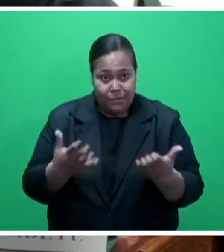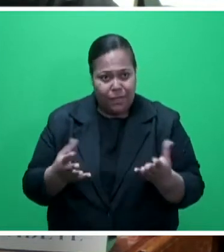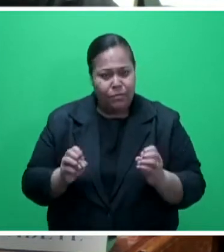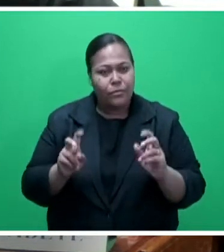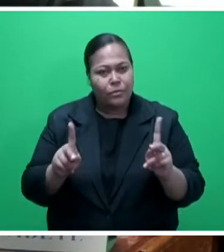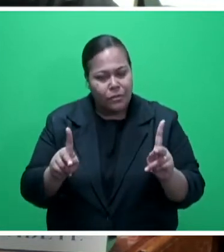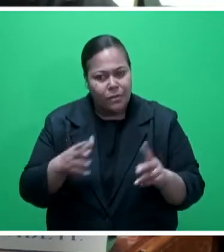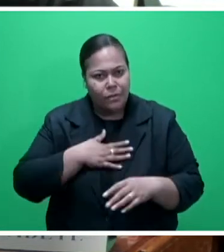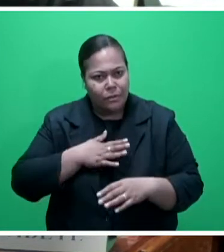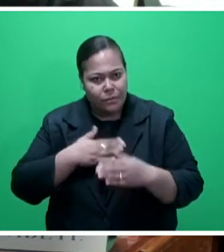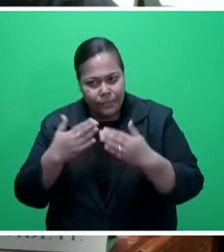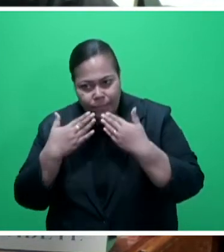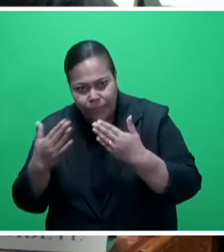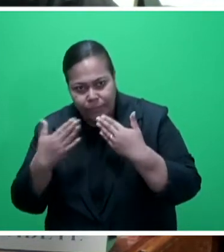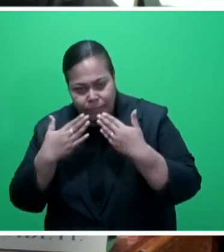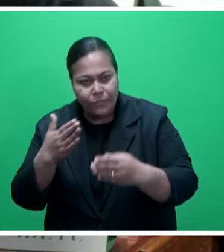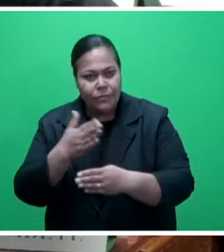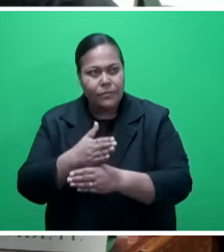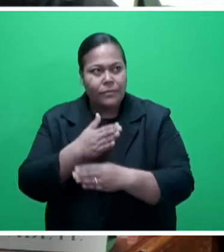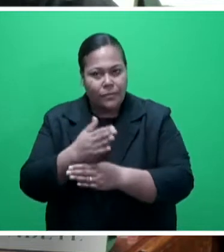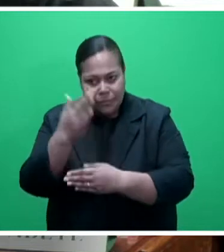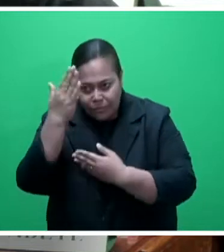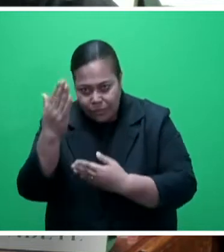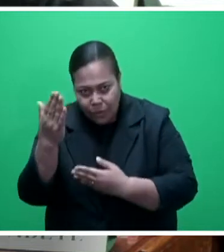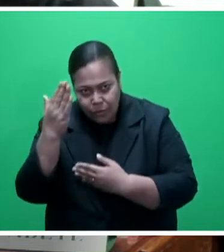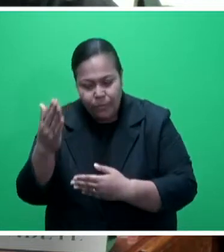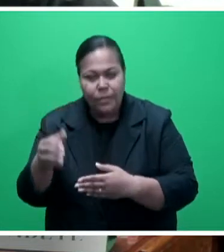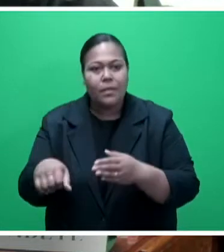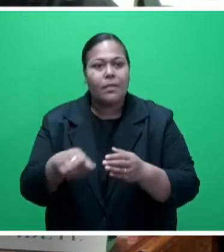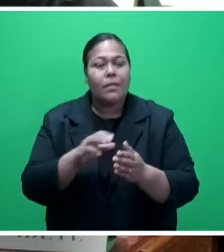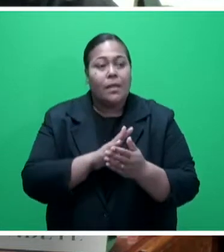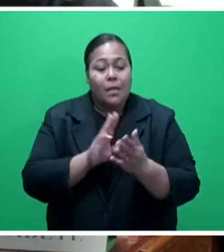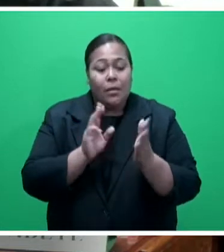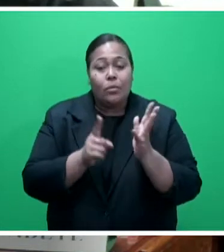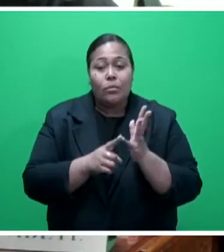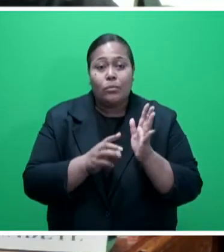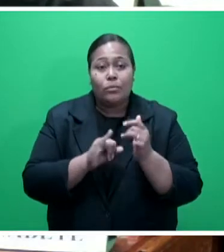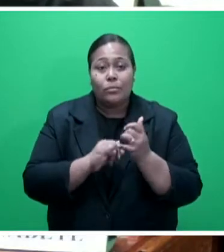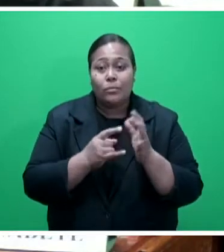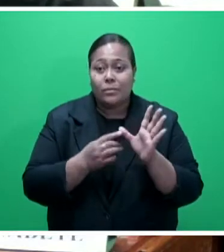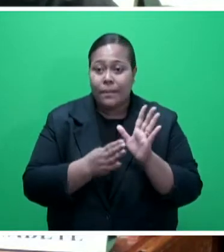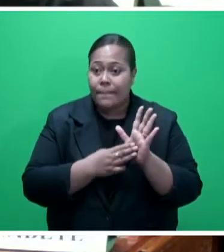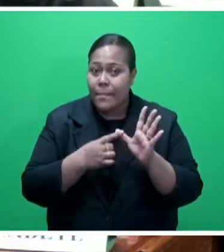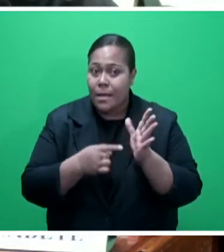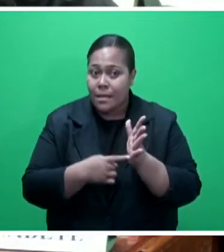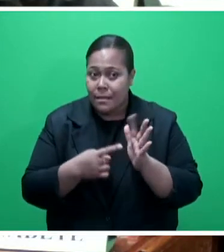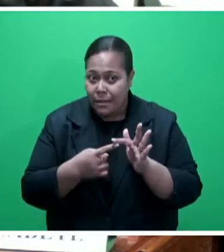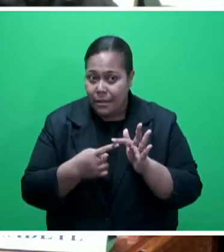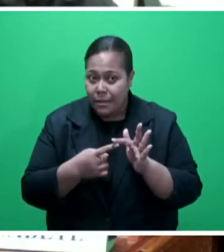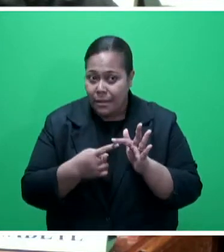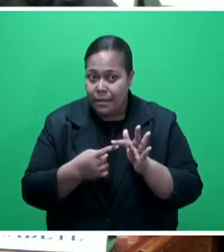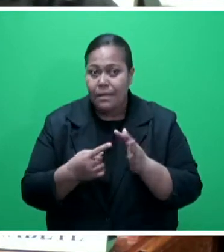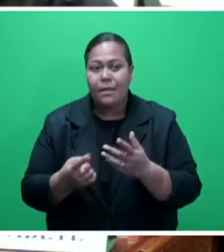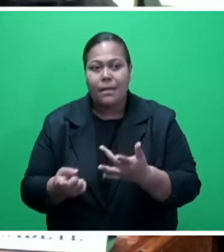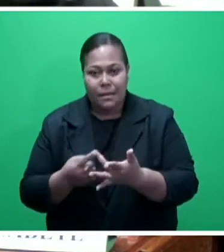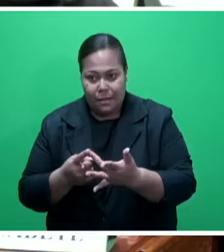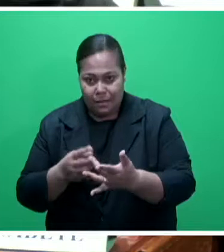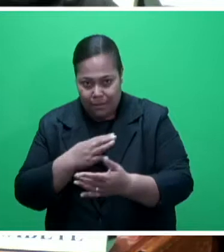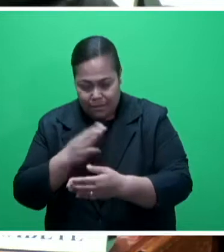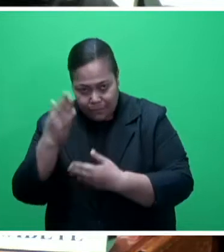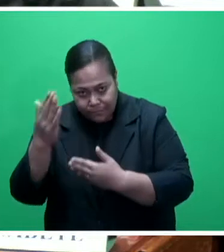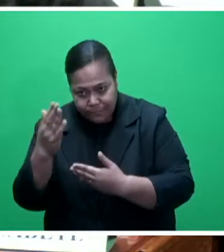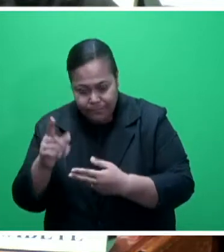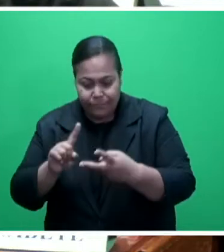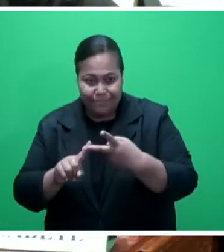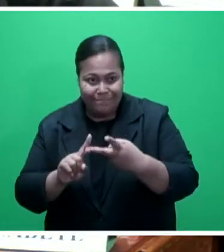of the Honourable Usmate and, of course, the Honourable Mahendra Reddy, who were responsible for the respective